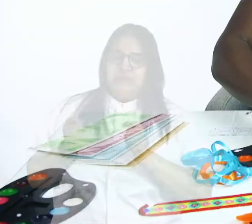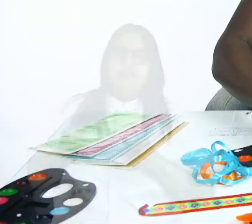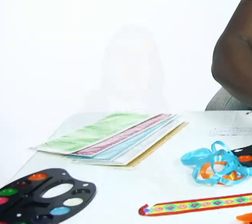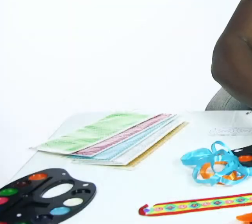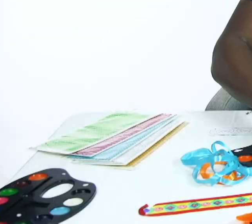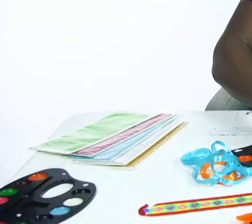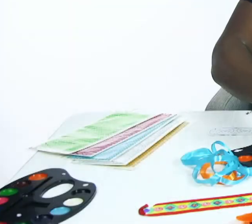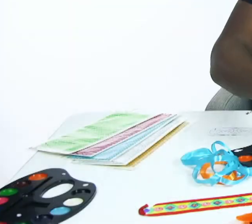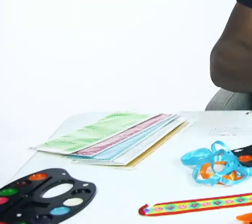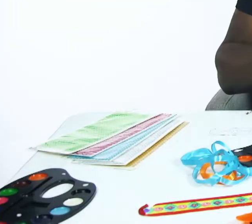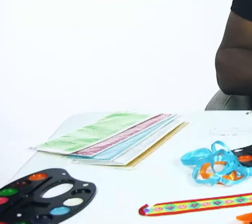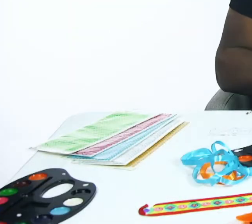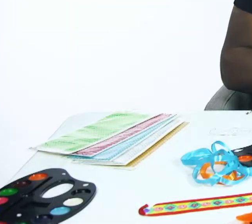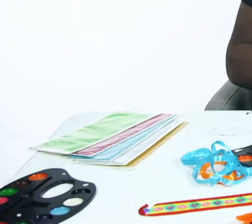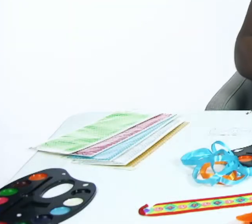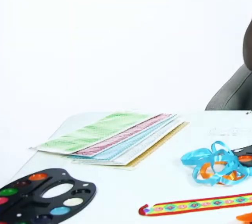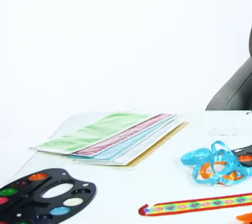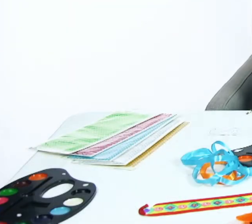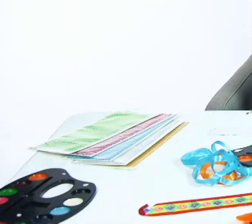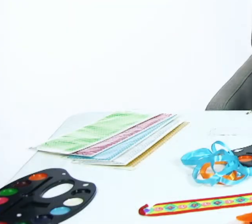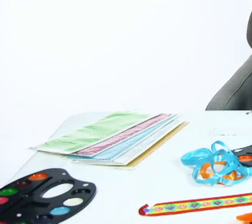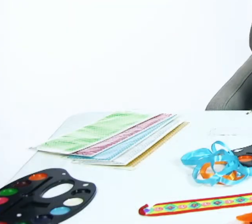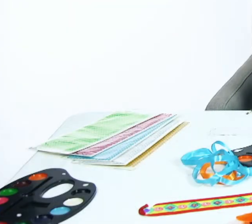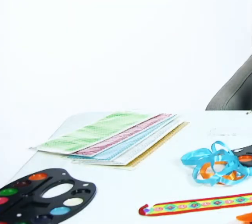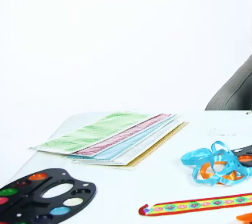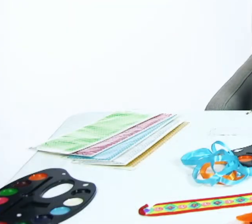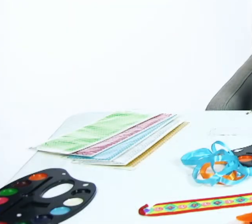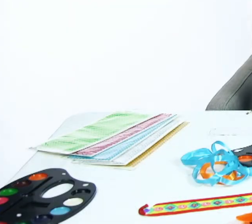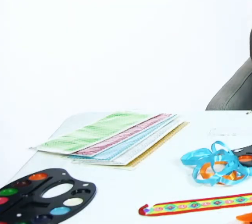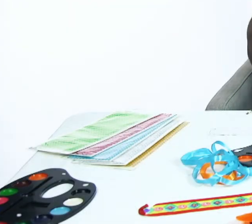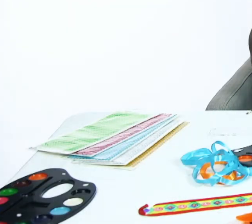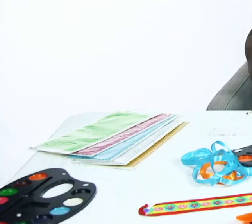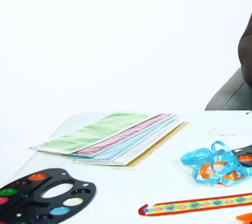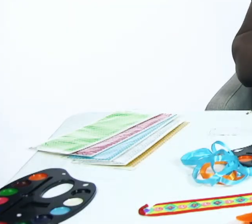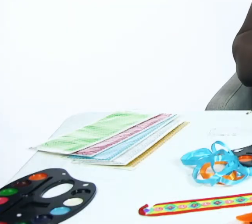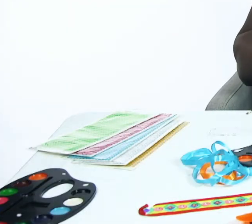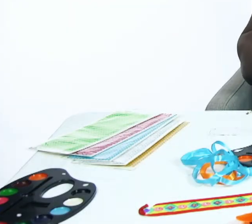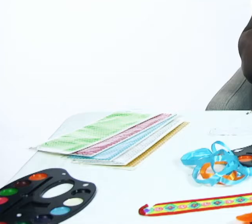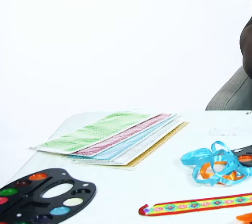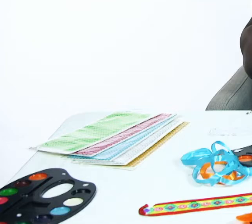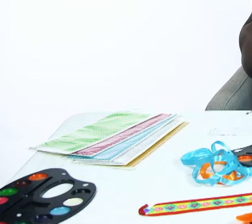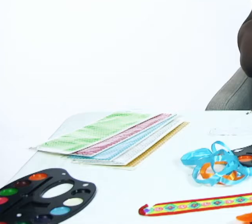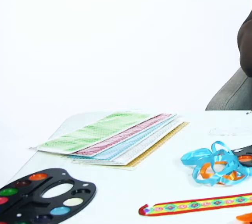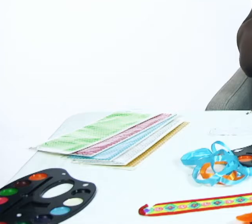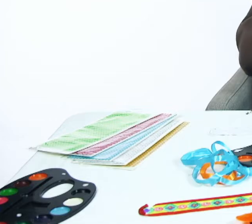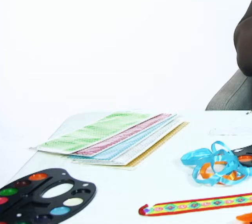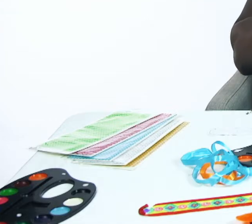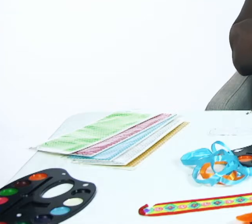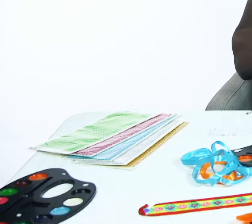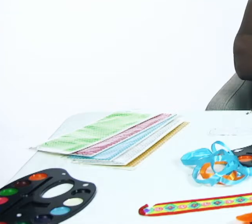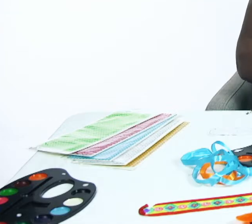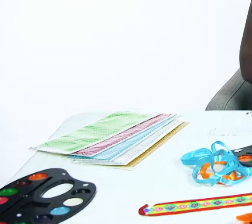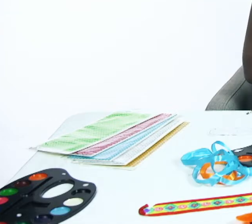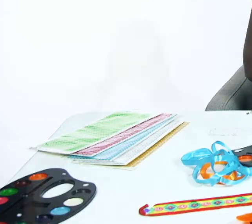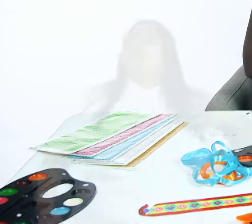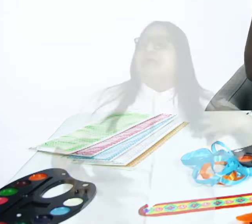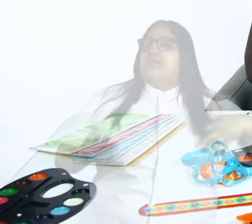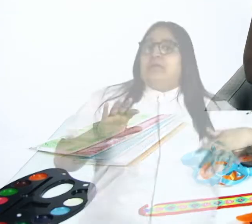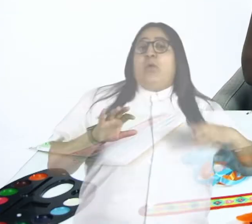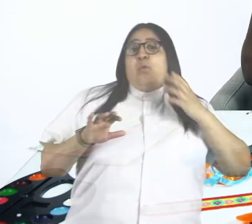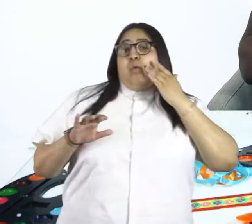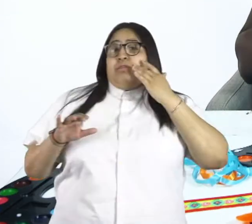When you're covering a large amount of area, I would advise starting with a light paint, because when you go to do the